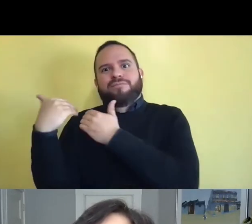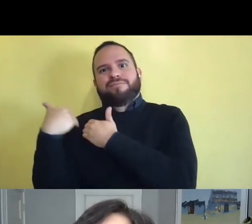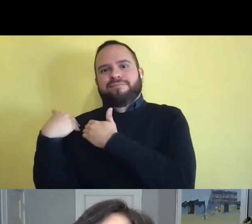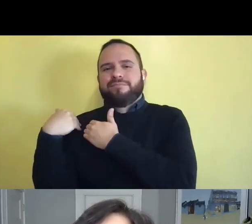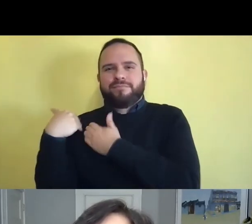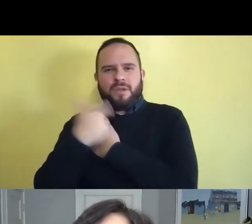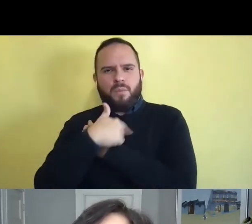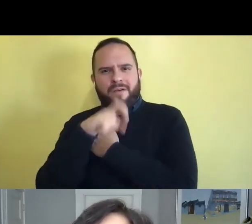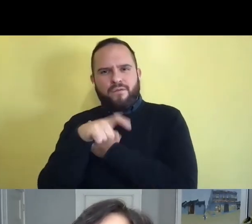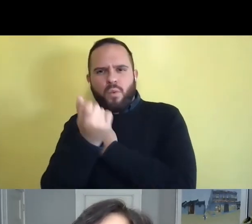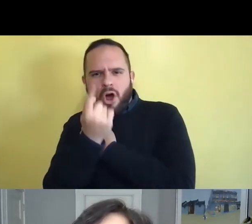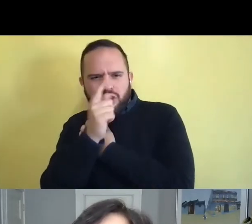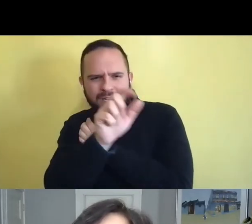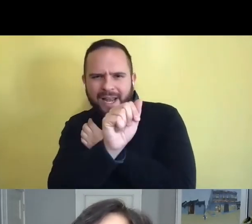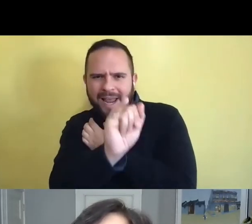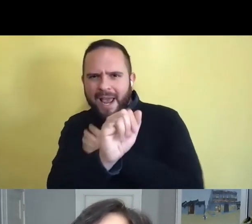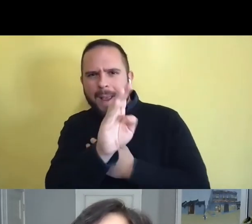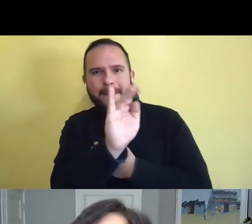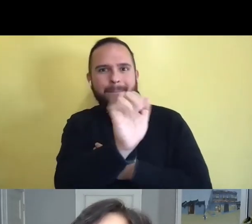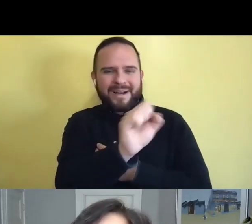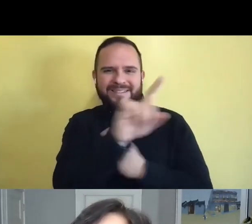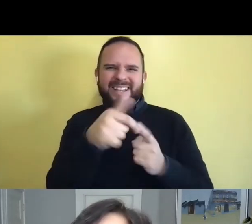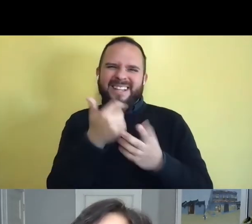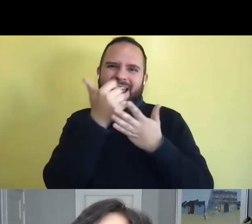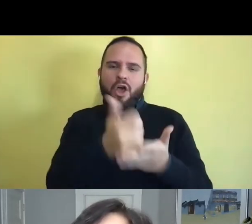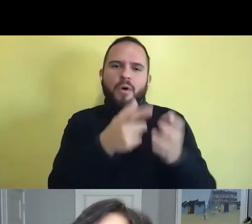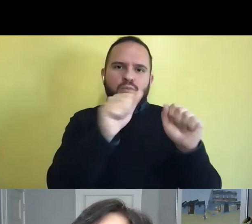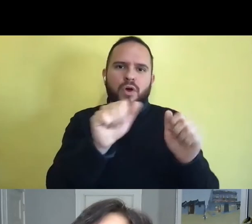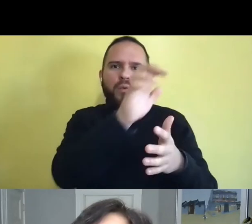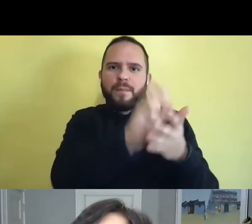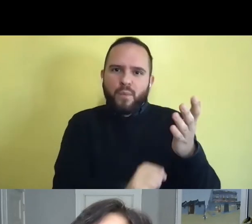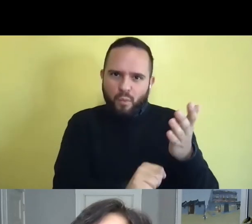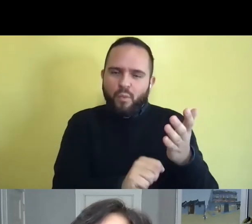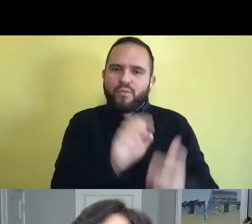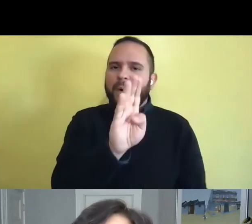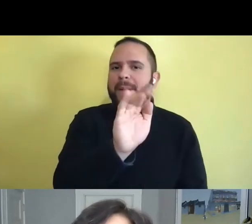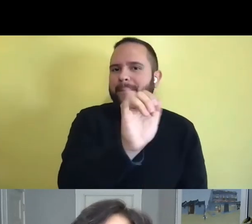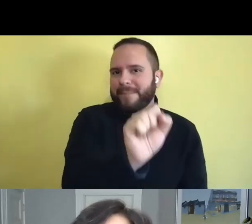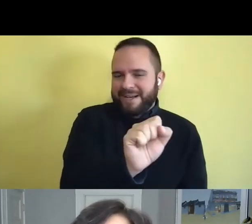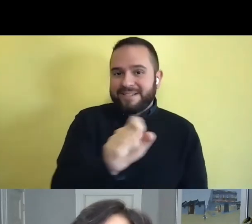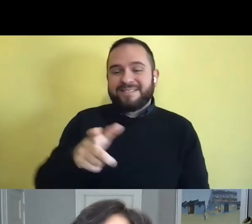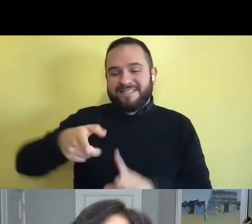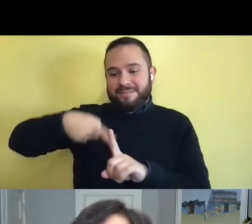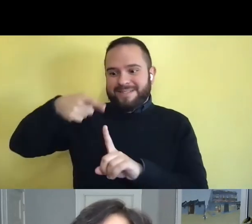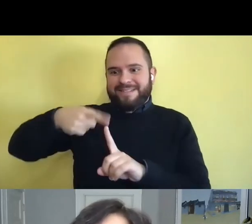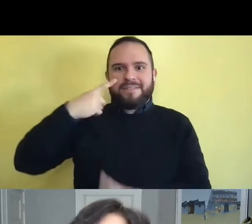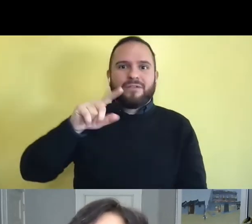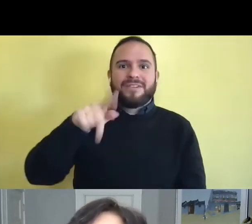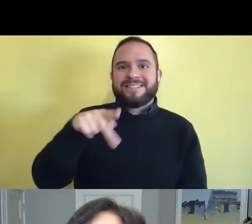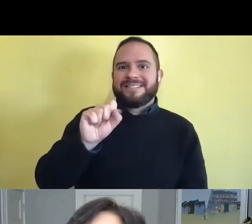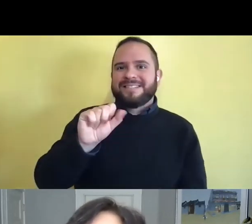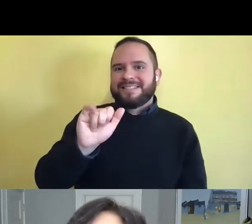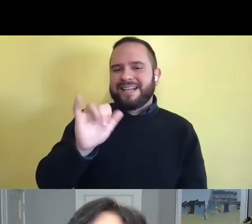trying to work to remove the bias. I think with particular for psychiatric disabilities, I'm not a specialist